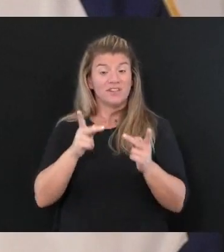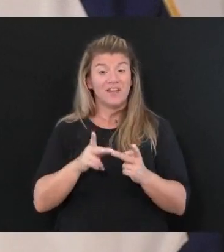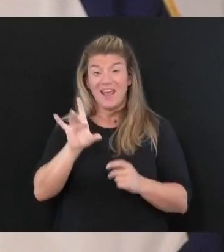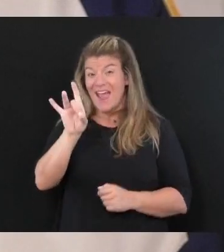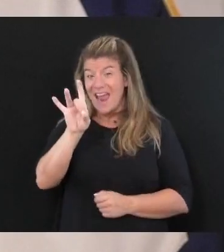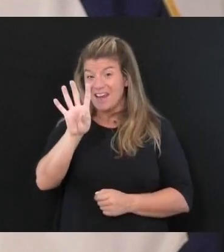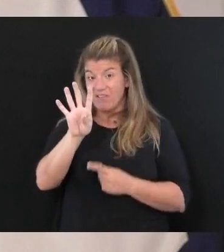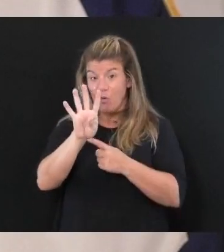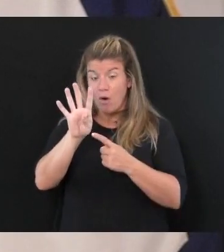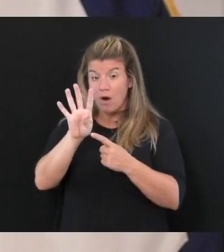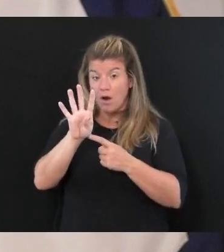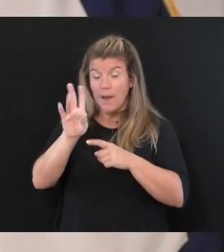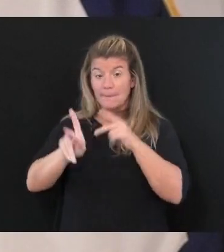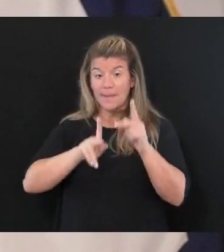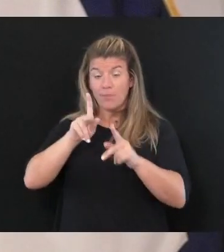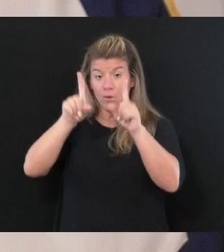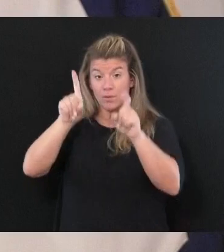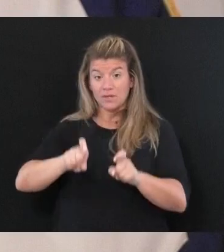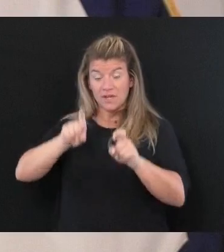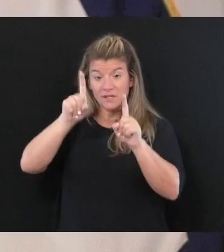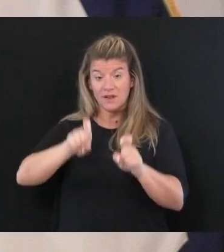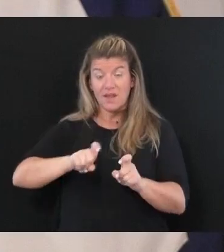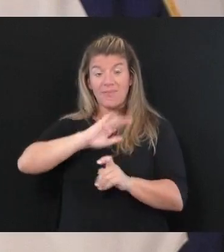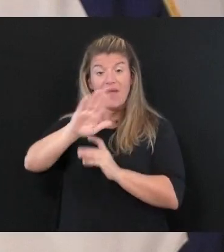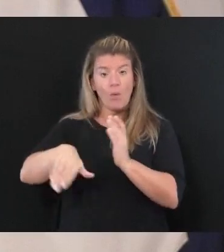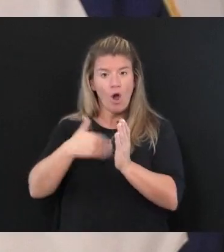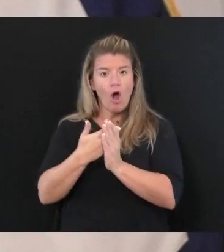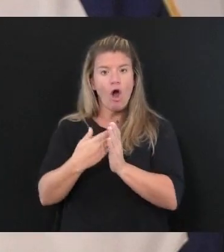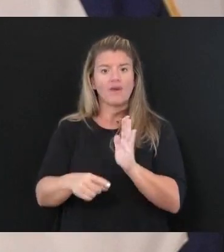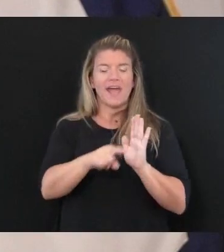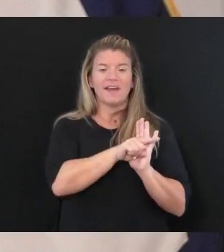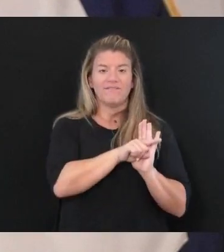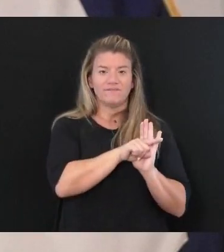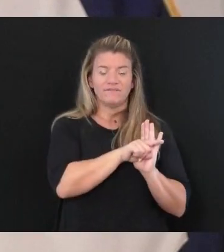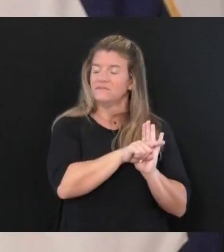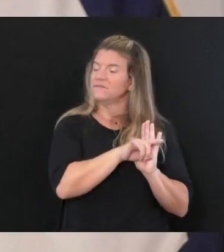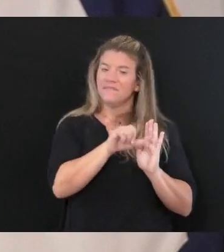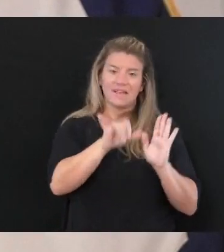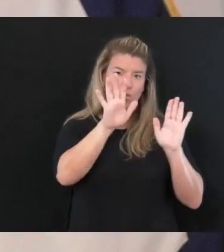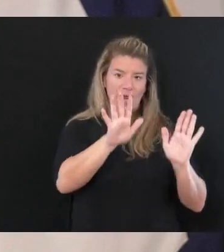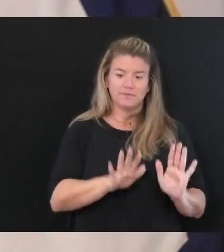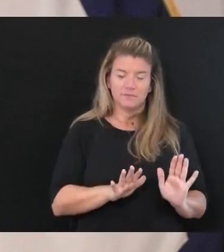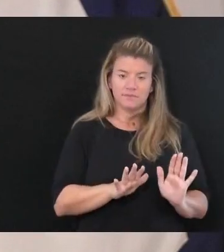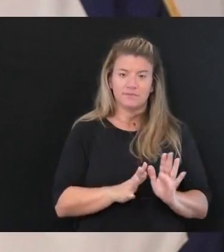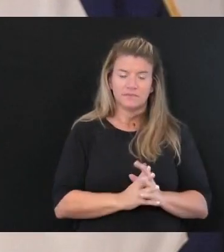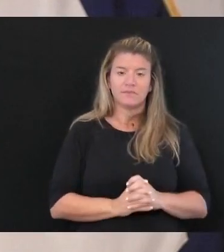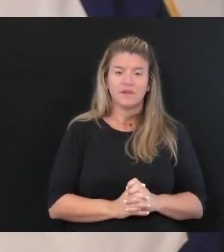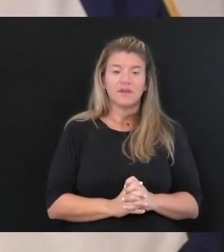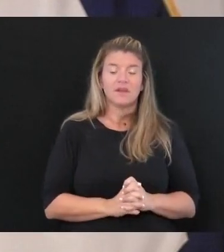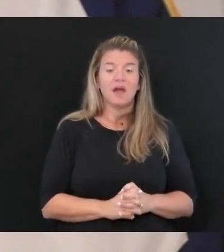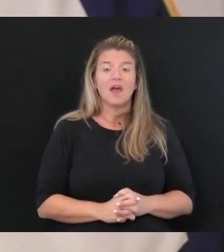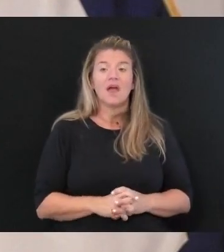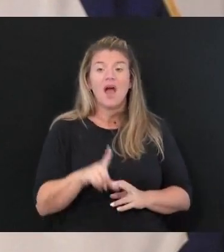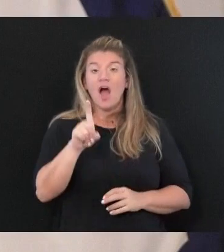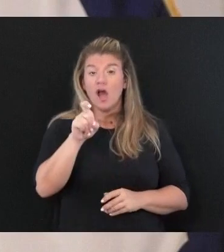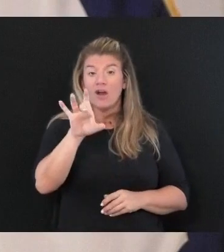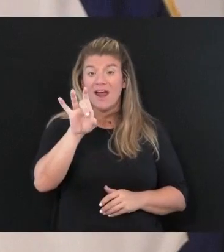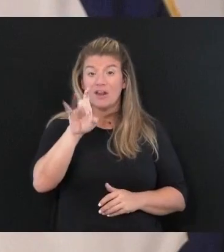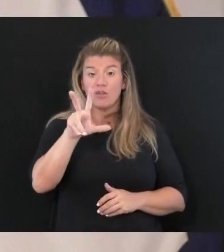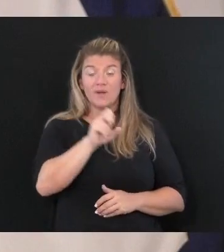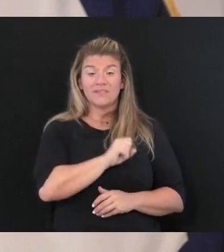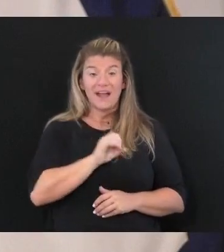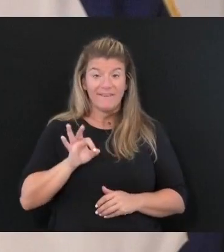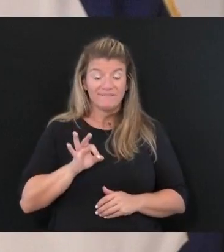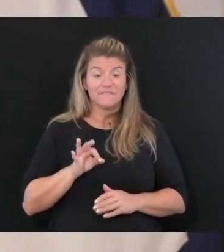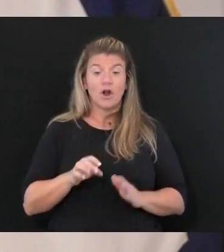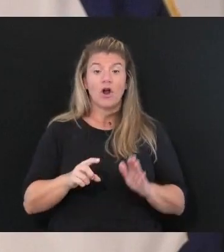been tested, and all came back negative, which is great. 183 staff are